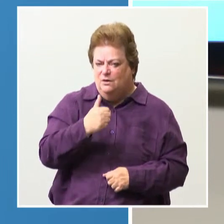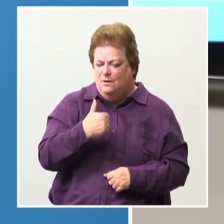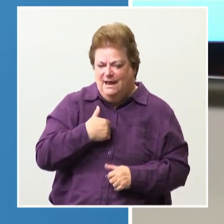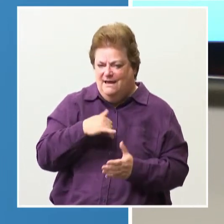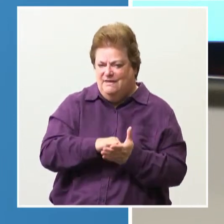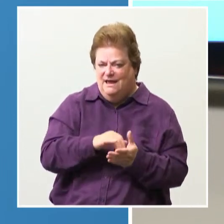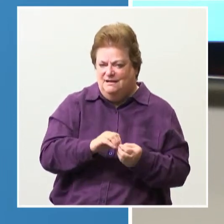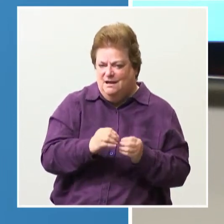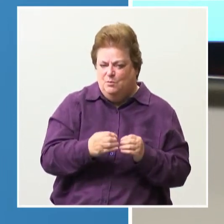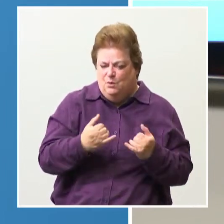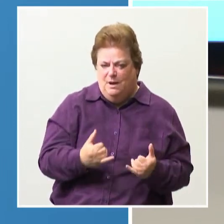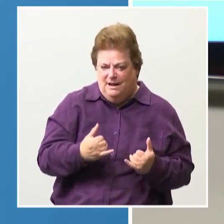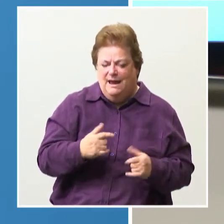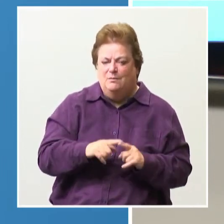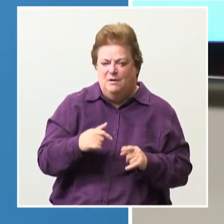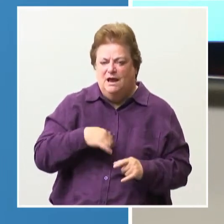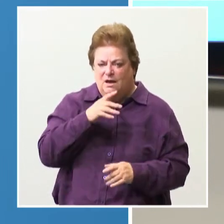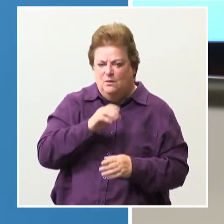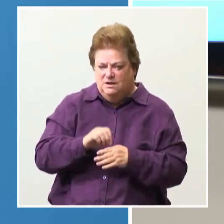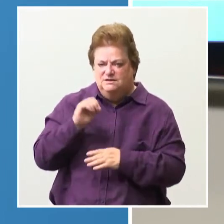to you.